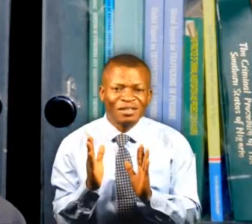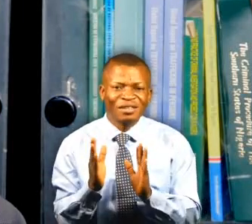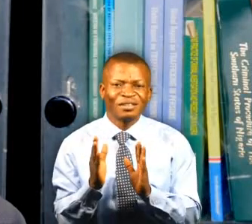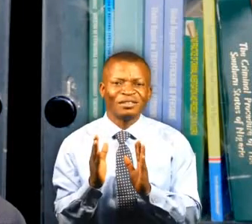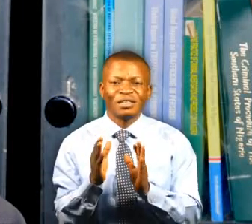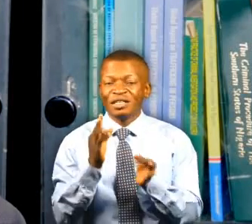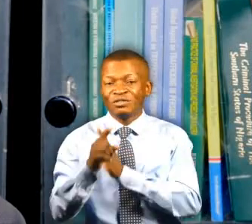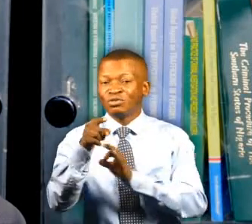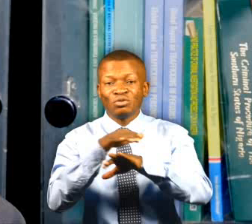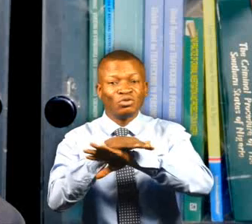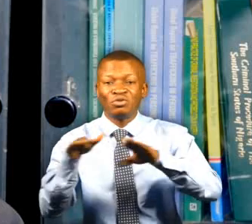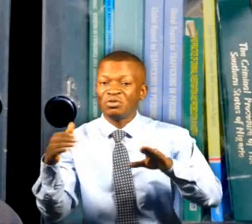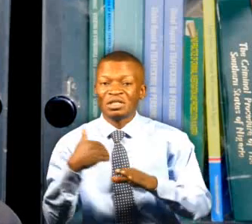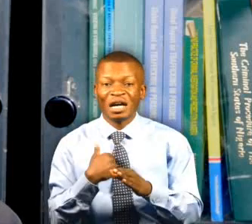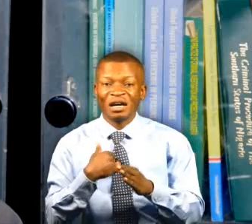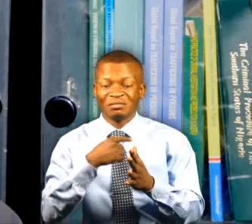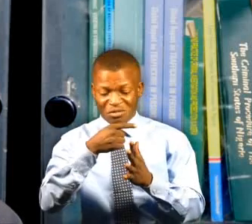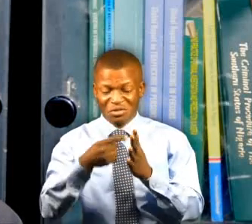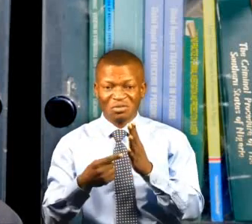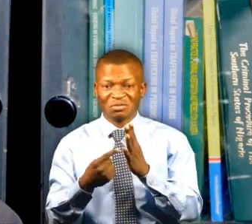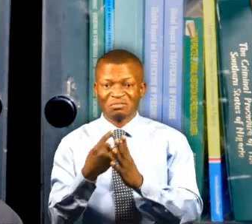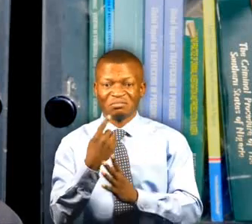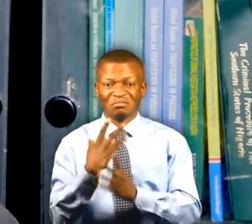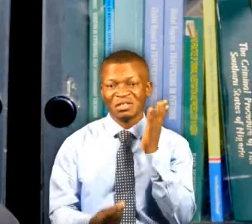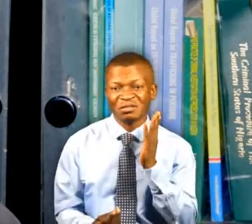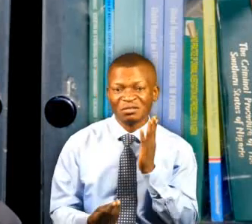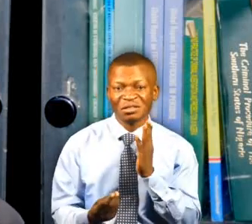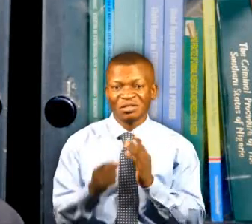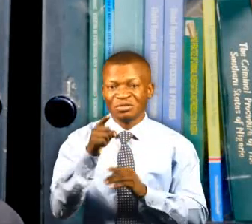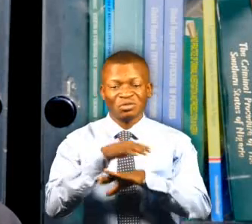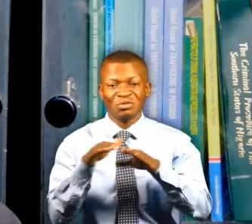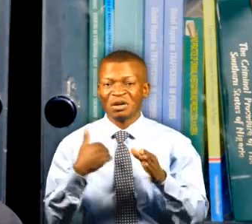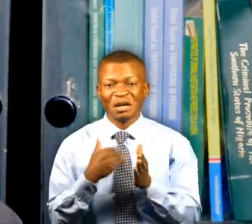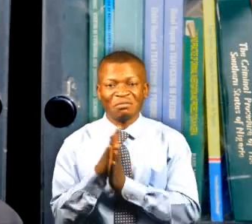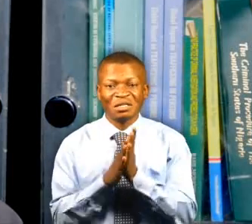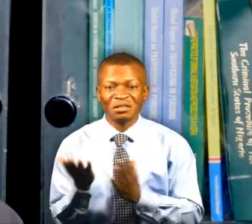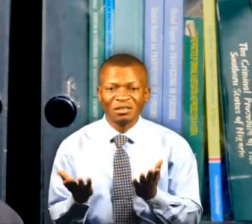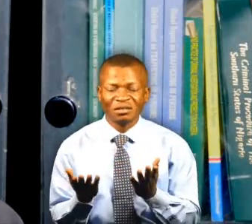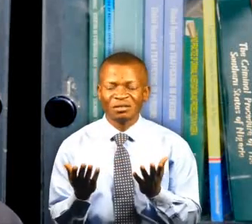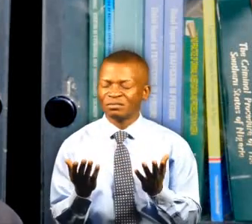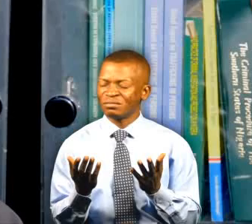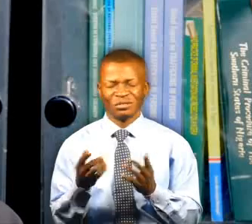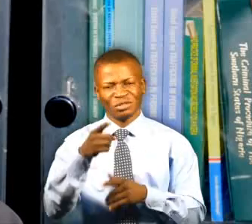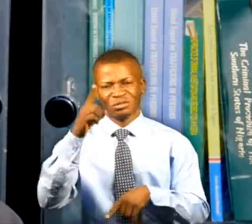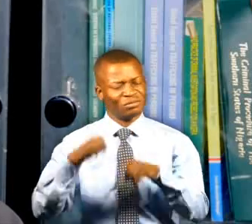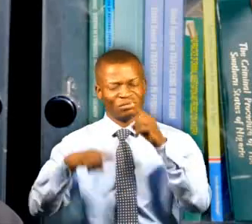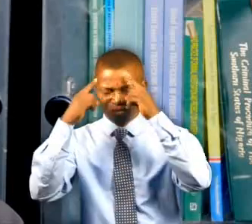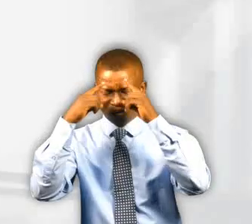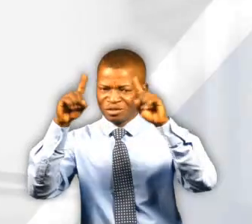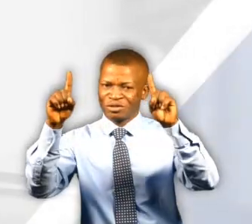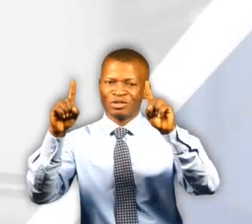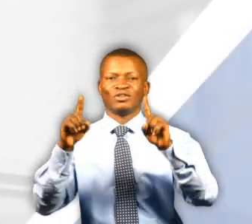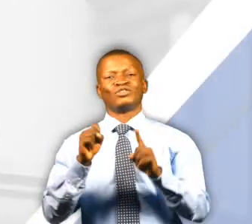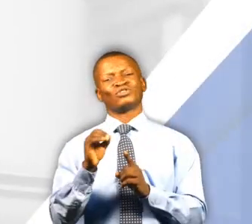zeal for the job, if you don't have the funds, that's the wherewithal, you can hardly